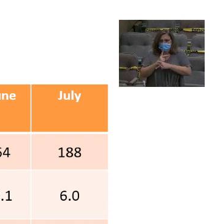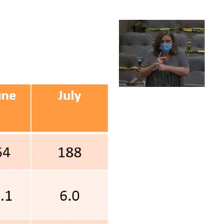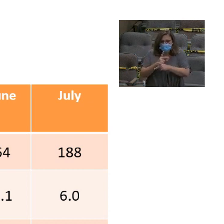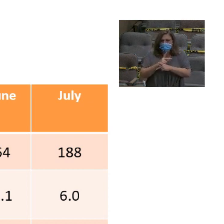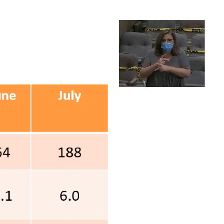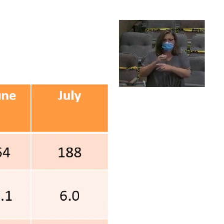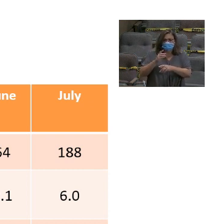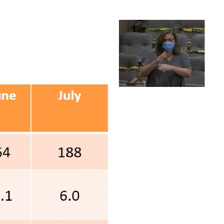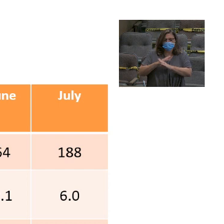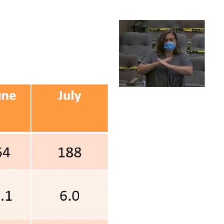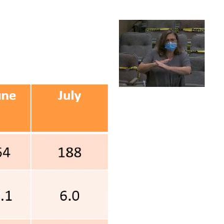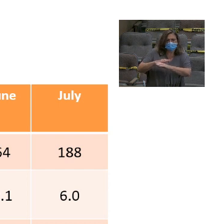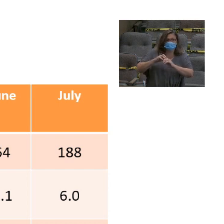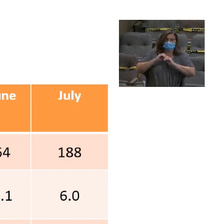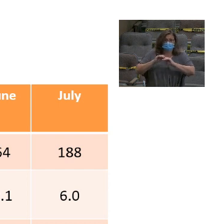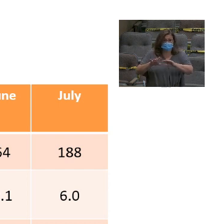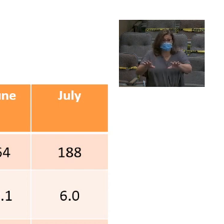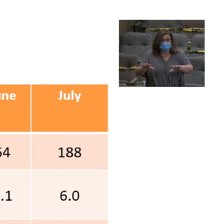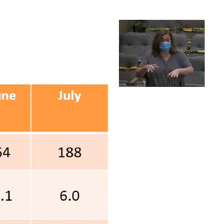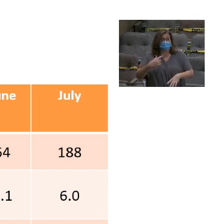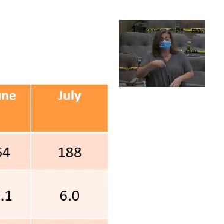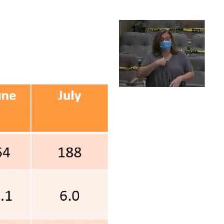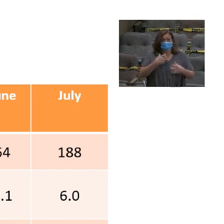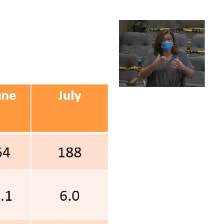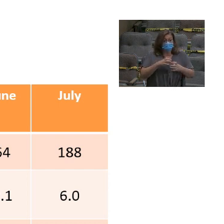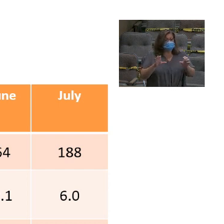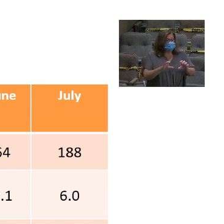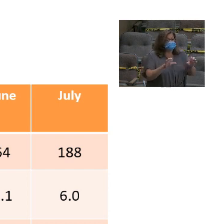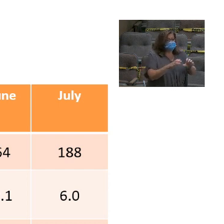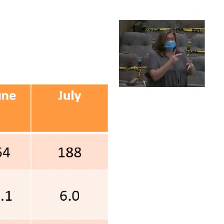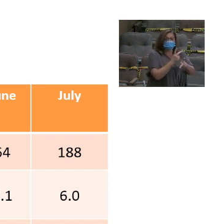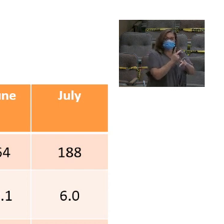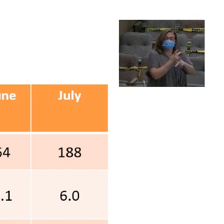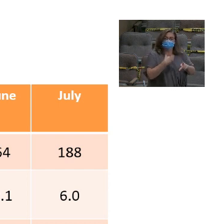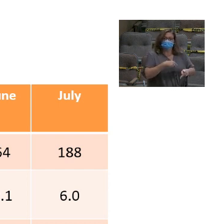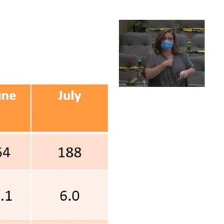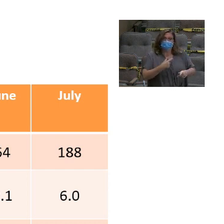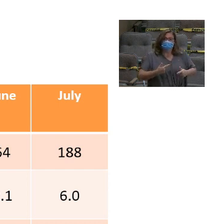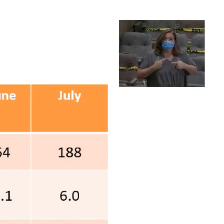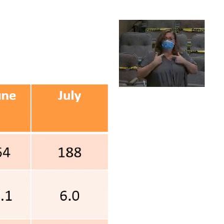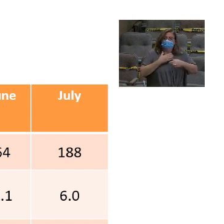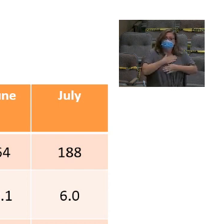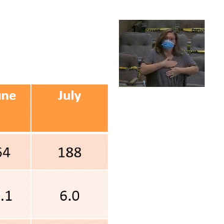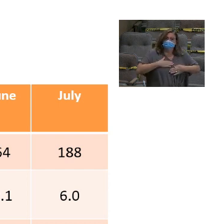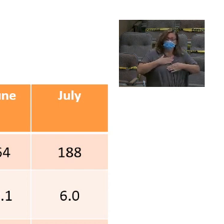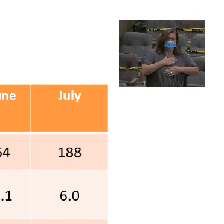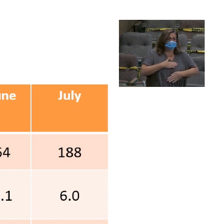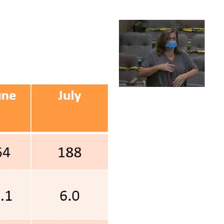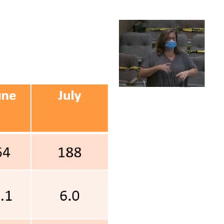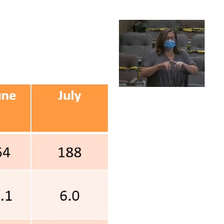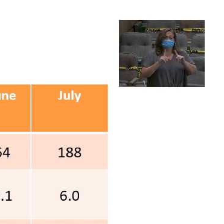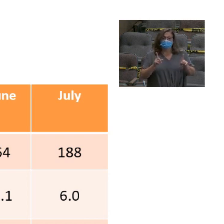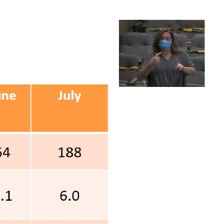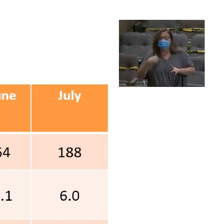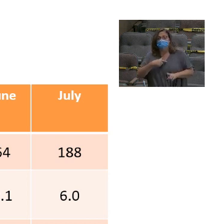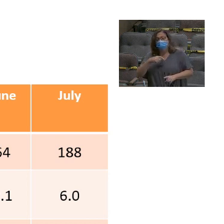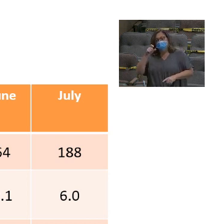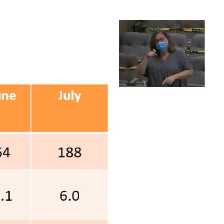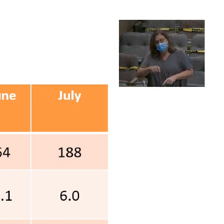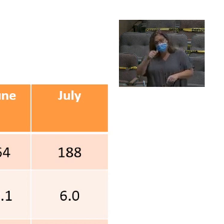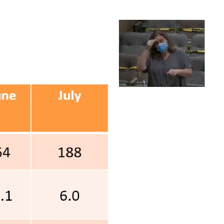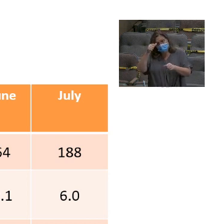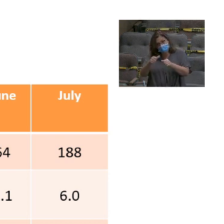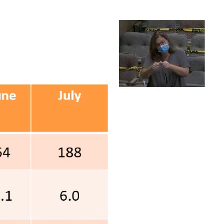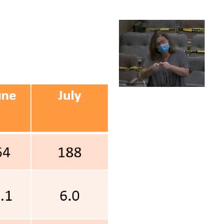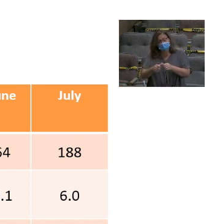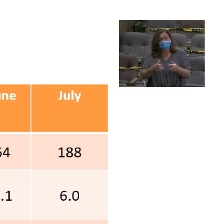try and embrace the things that make us humans, that make us, part of the Albany experience, we have to be mindful in